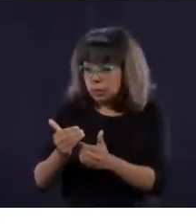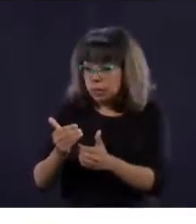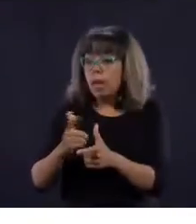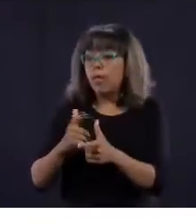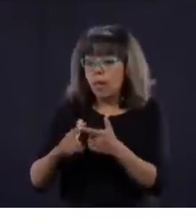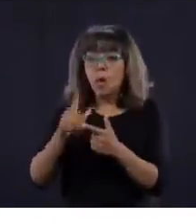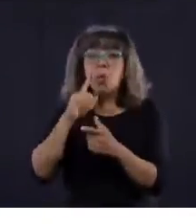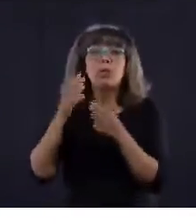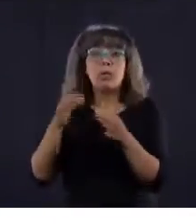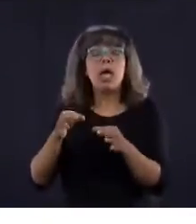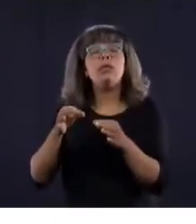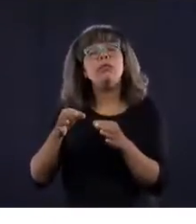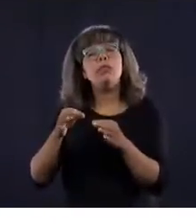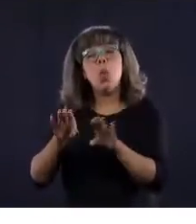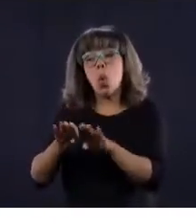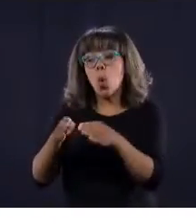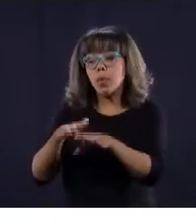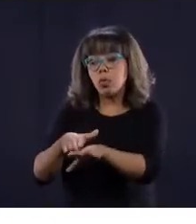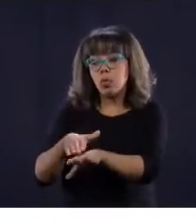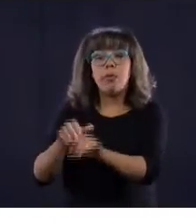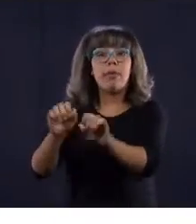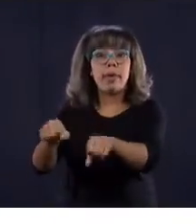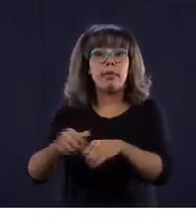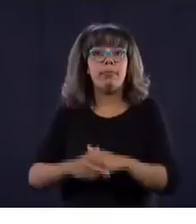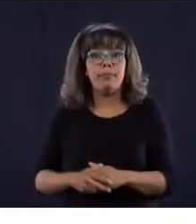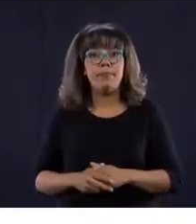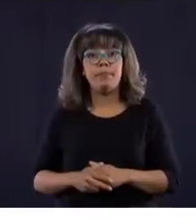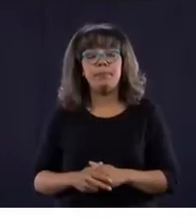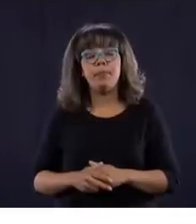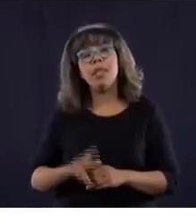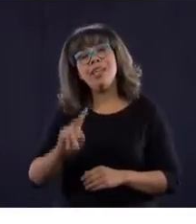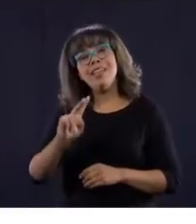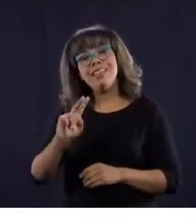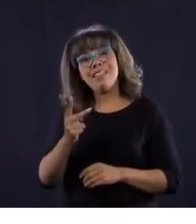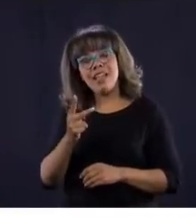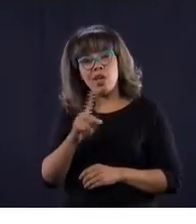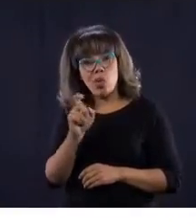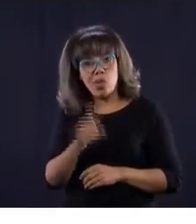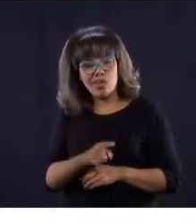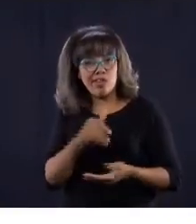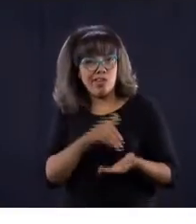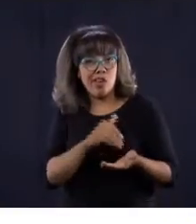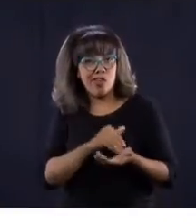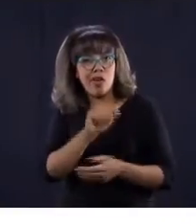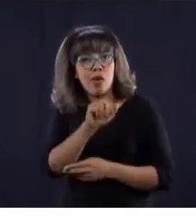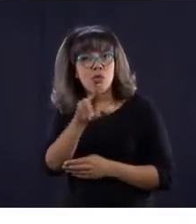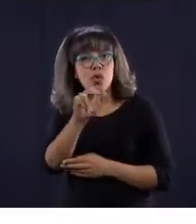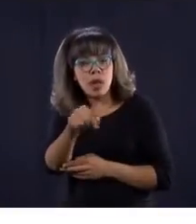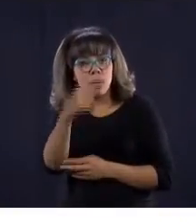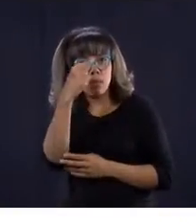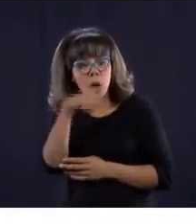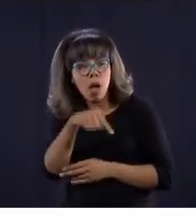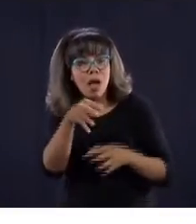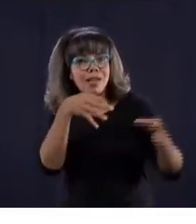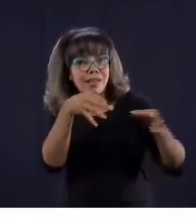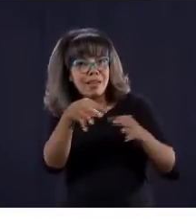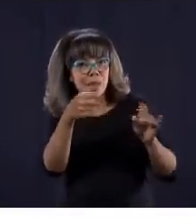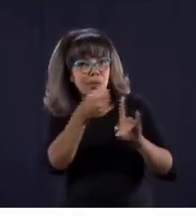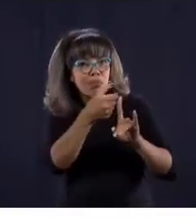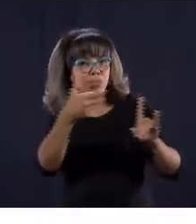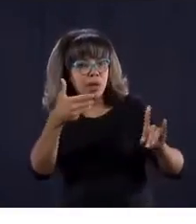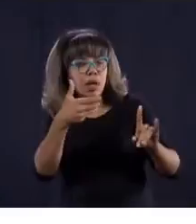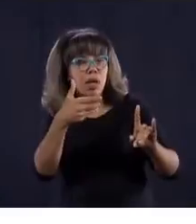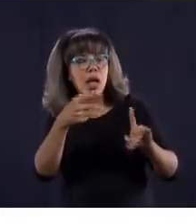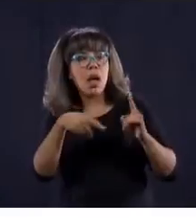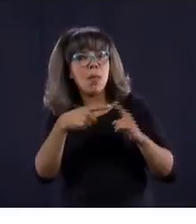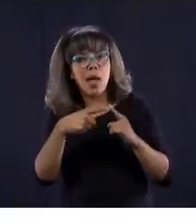only explanation? Because it's a substantial number of people. is, but it was in a lab of one hospital to have